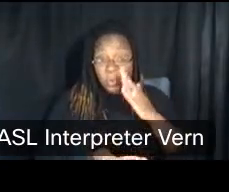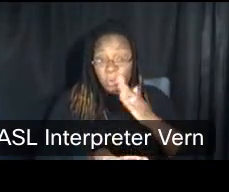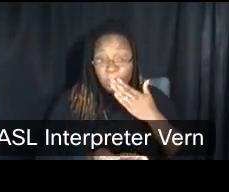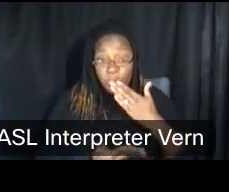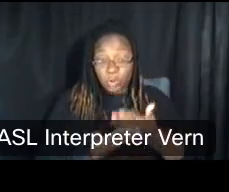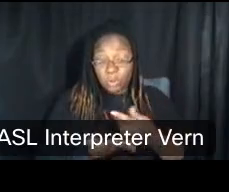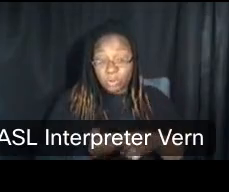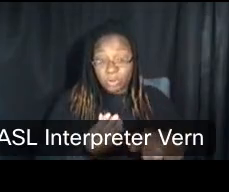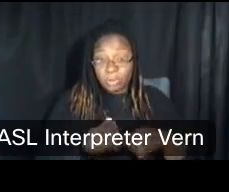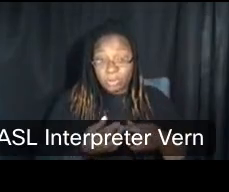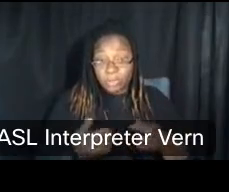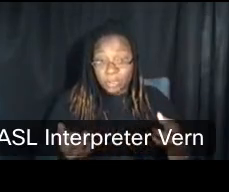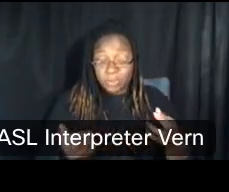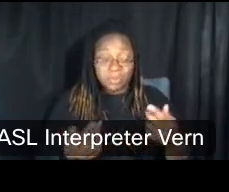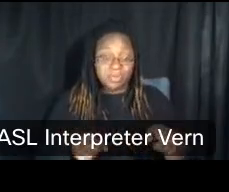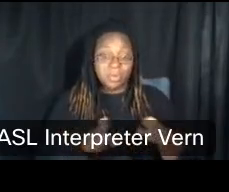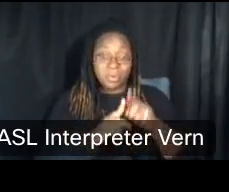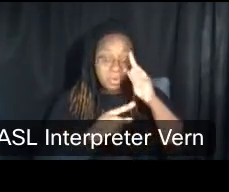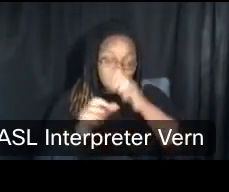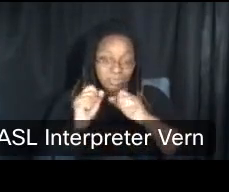to strategize around safety?